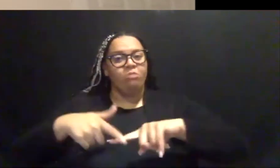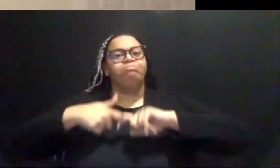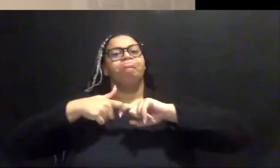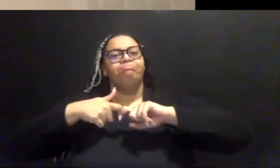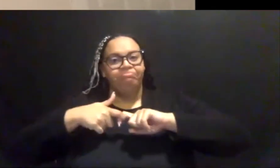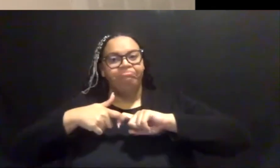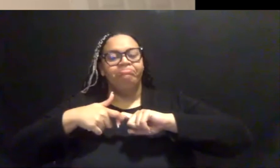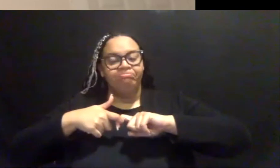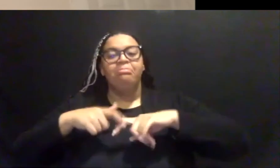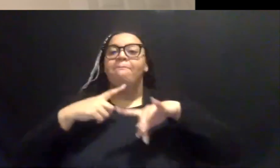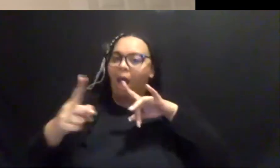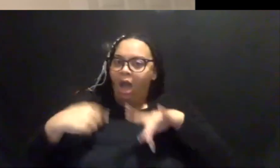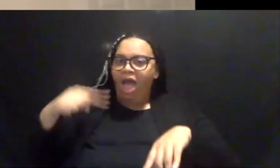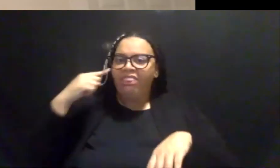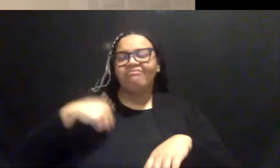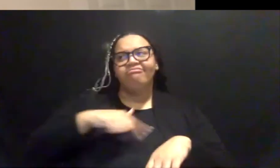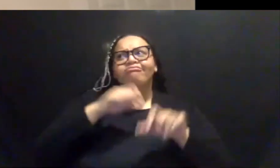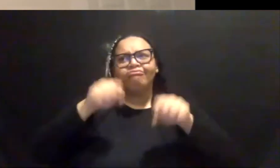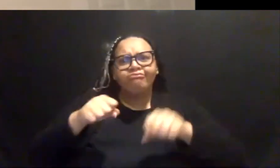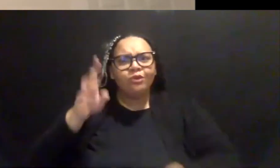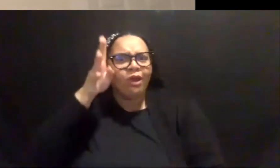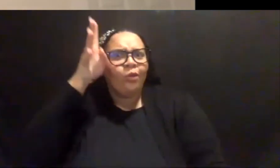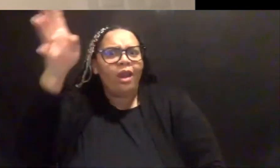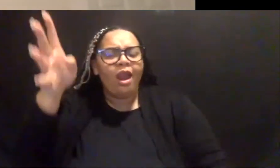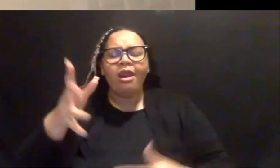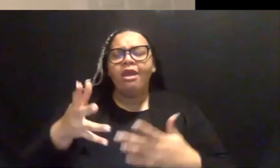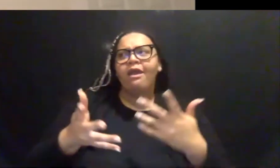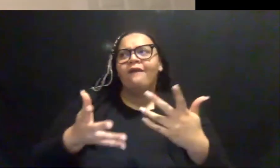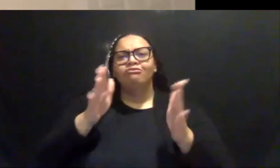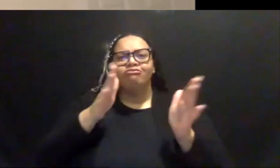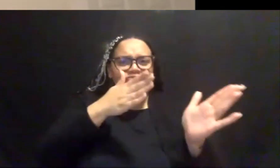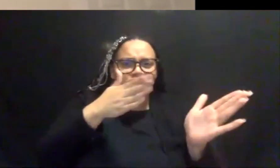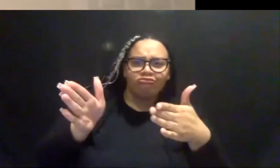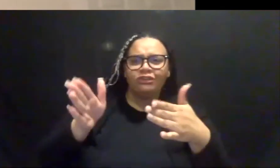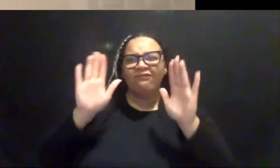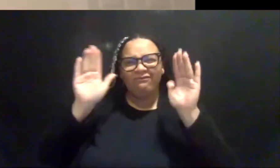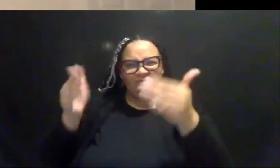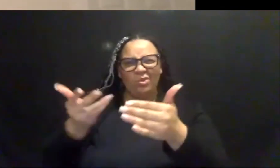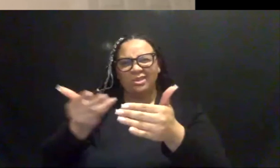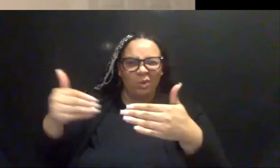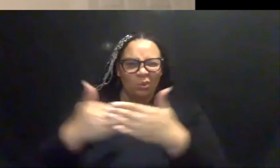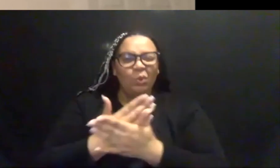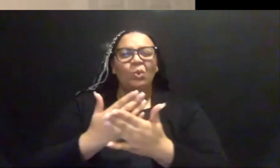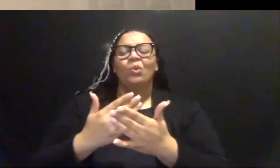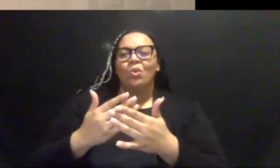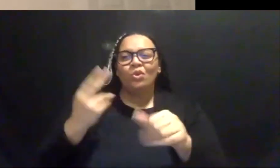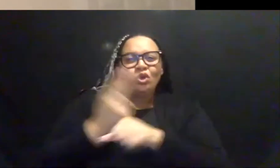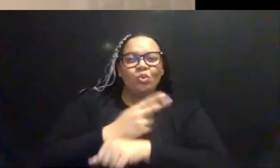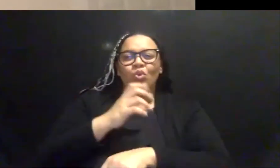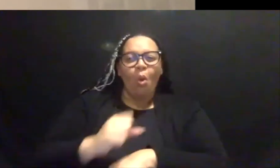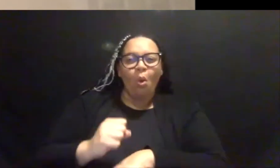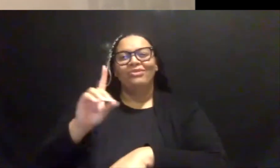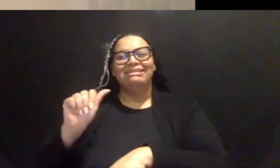but I think we've been able to get creative and sort of shift focus and work with some of the older data. But so just to